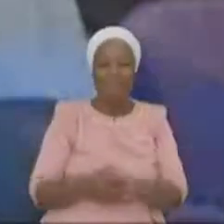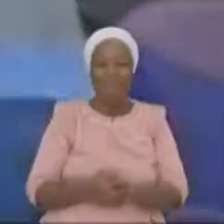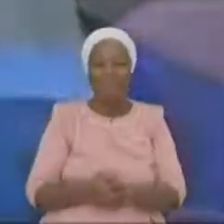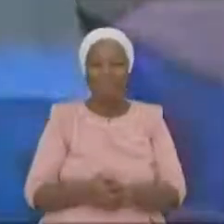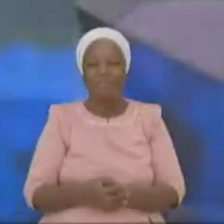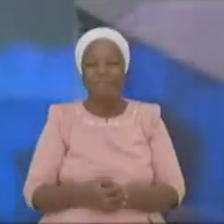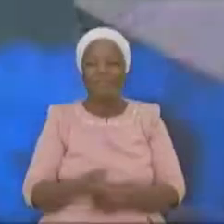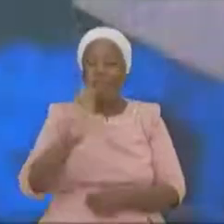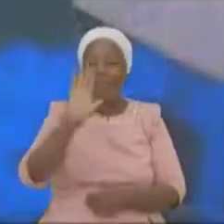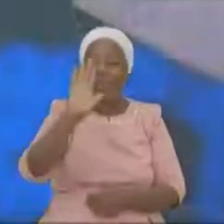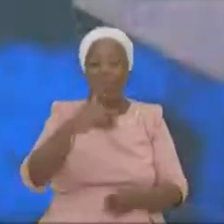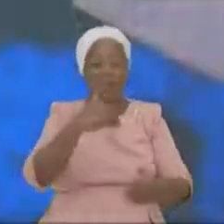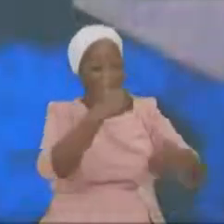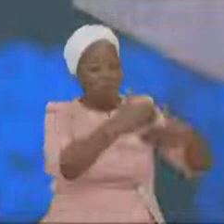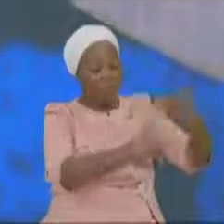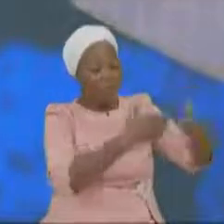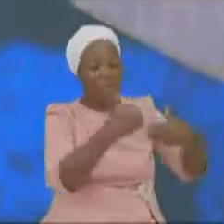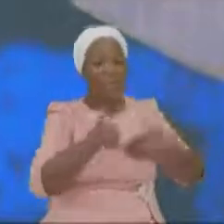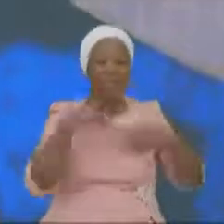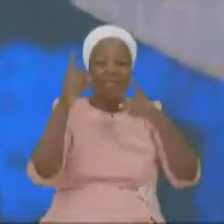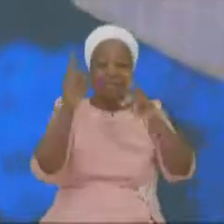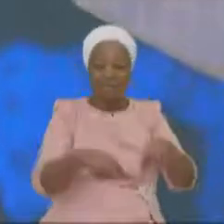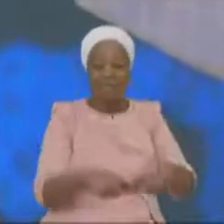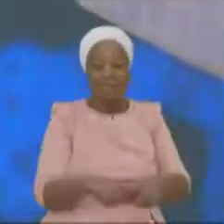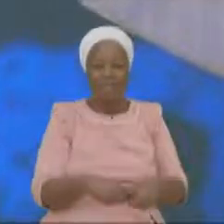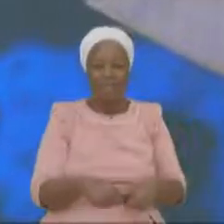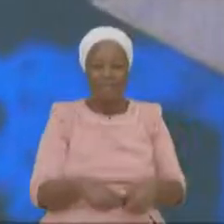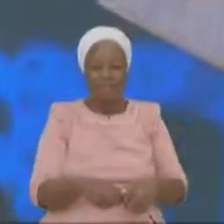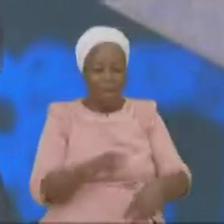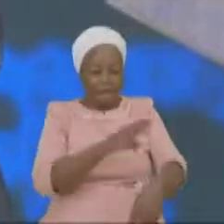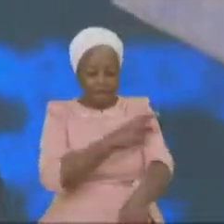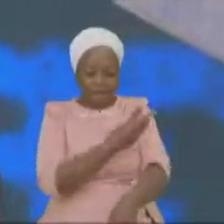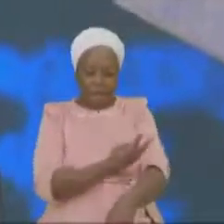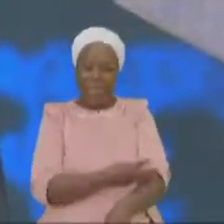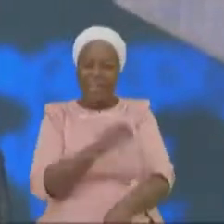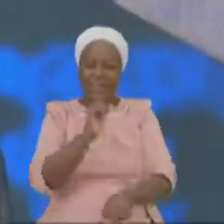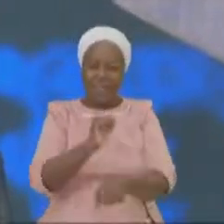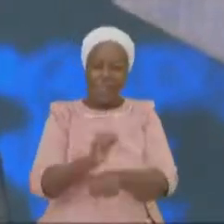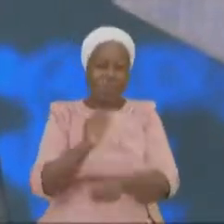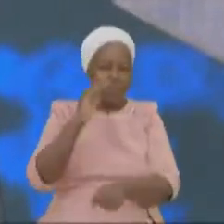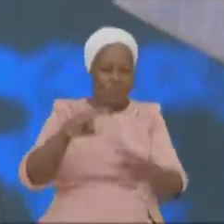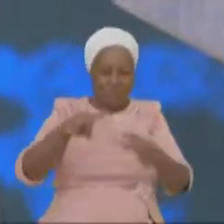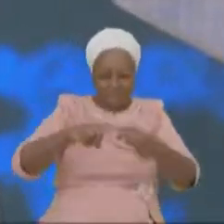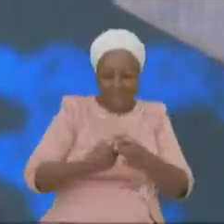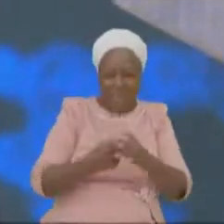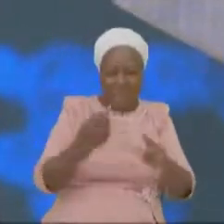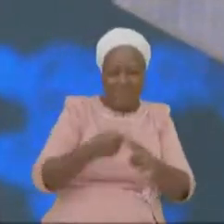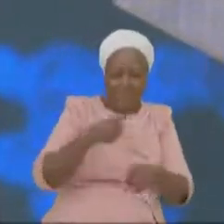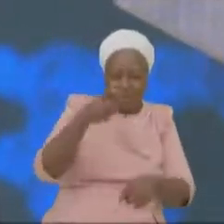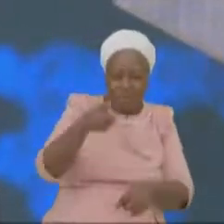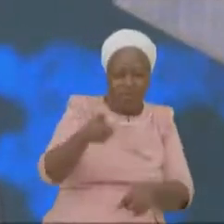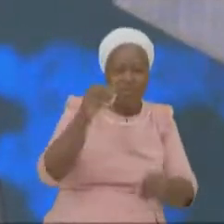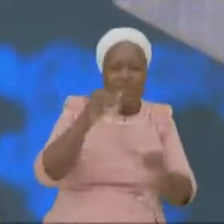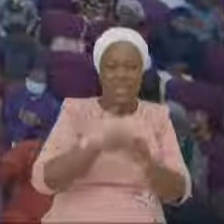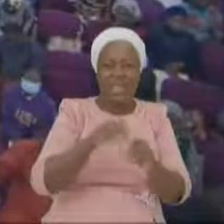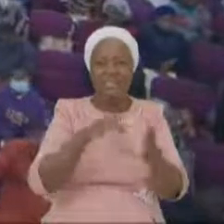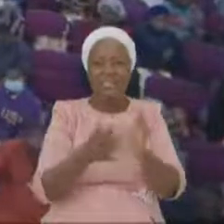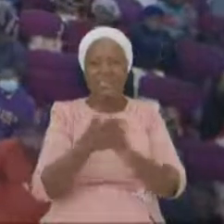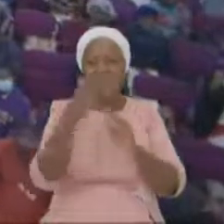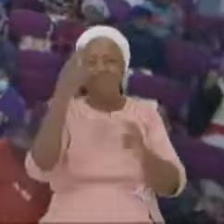come, your progress has come, mighty wars will begin from you in